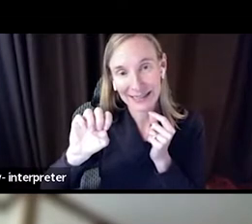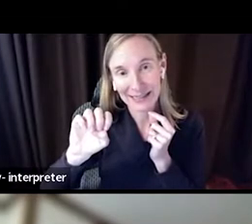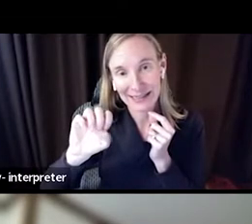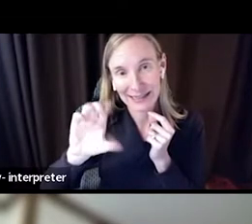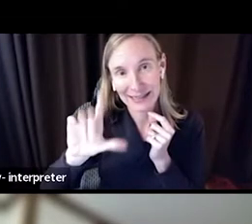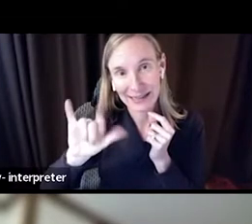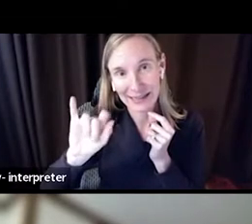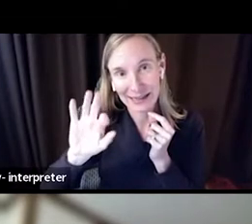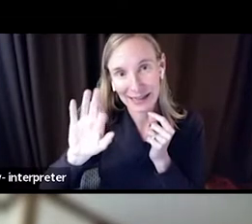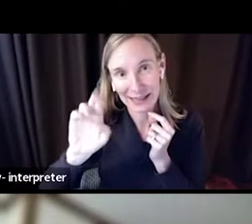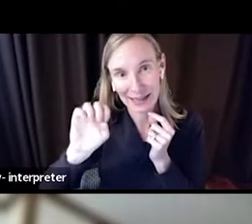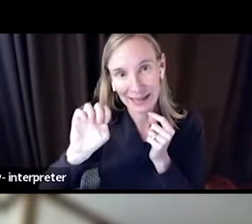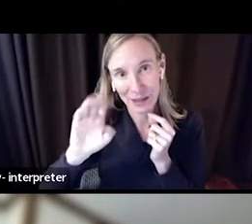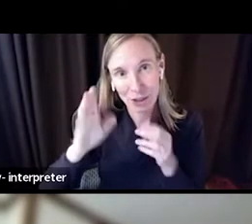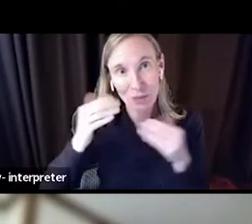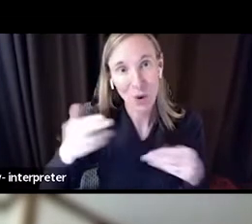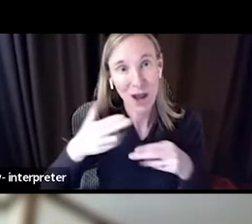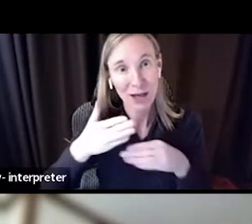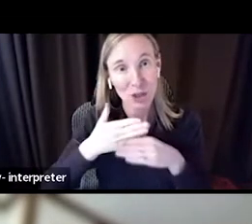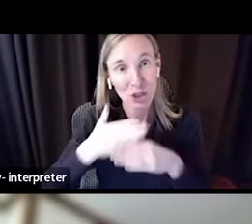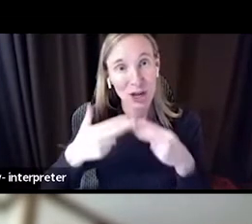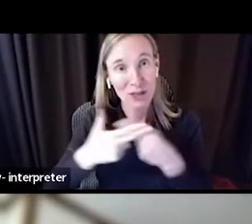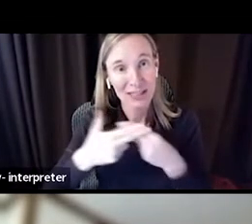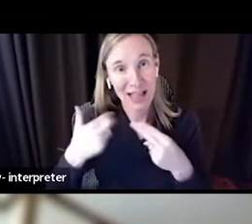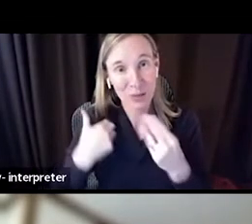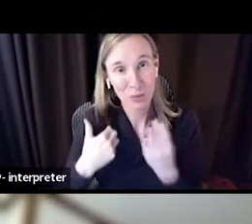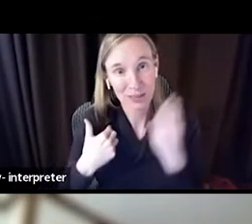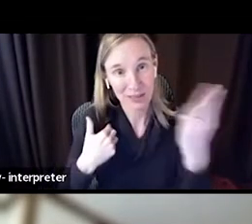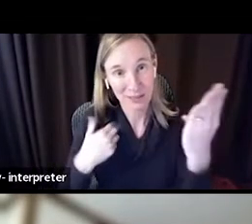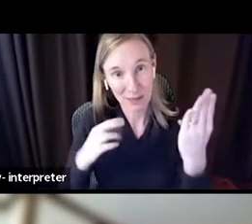should we share the slides that we submitted earlier,